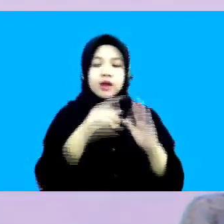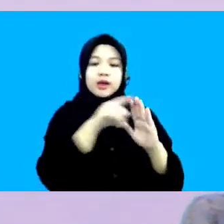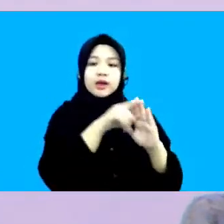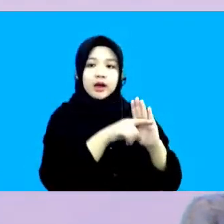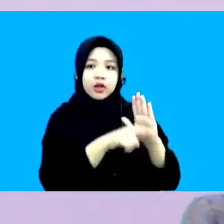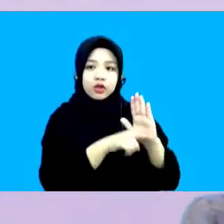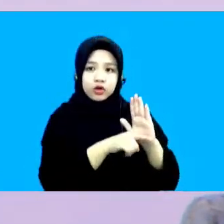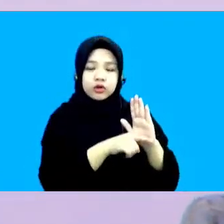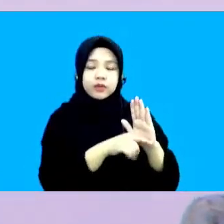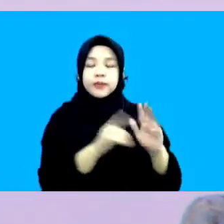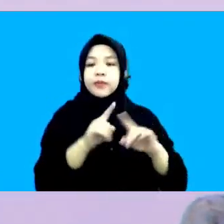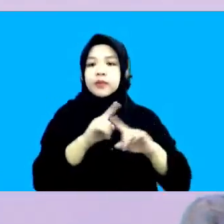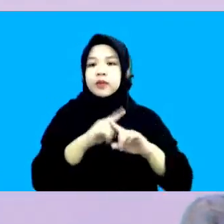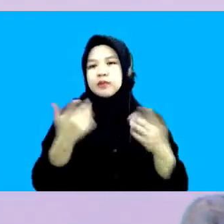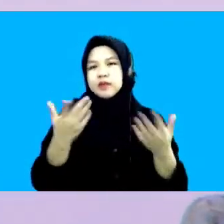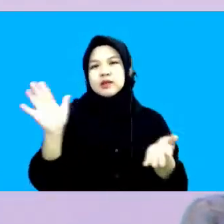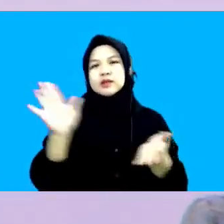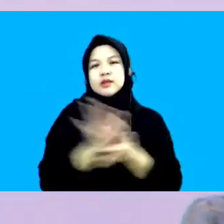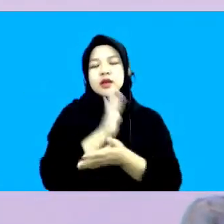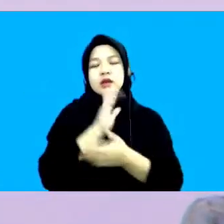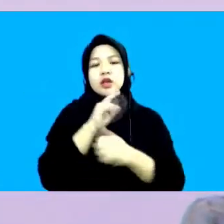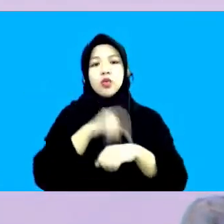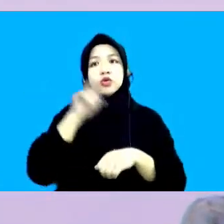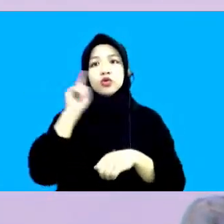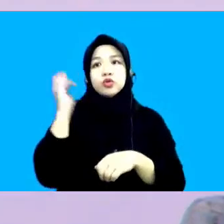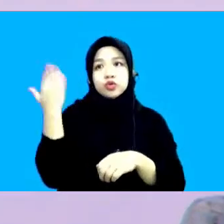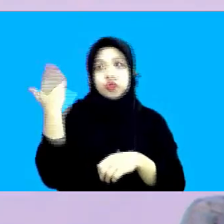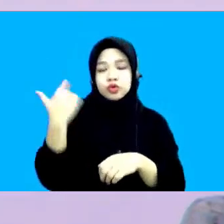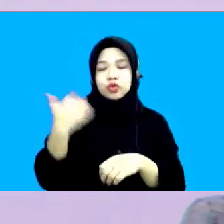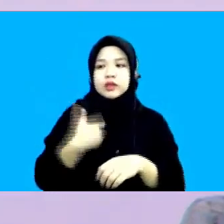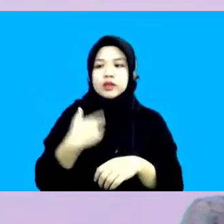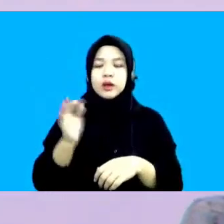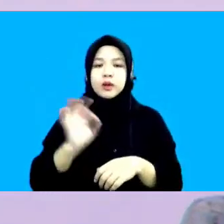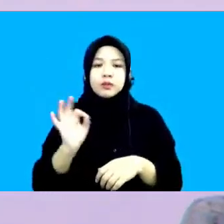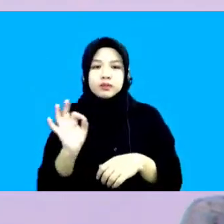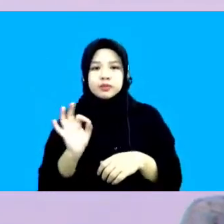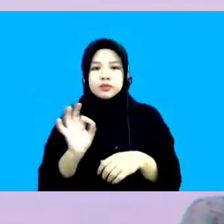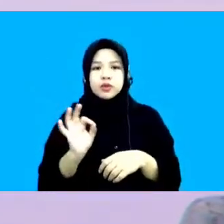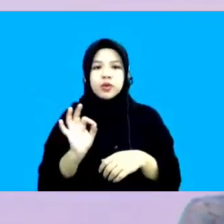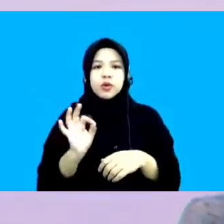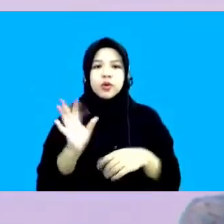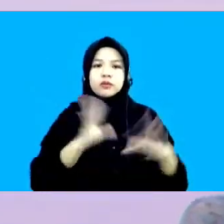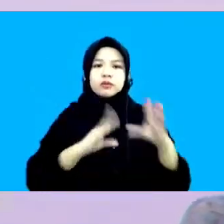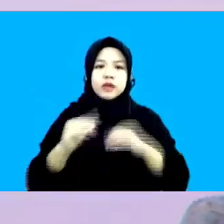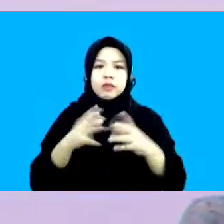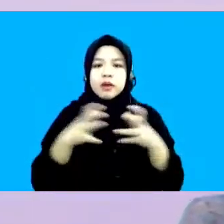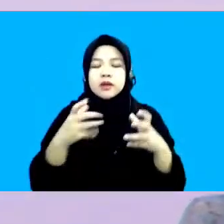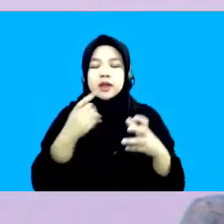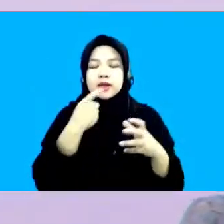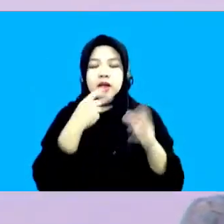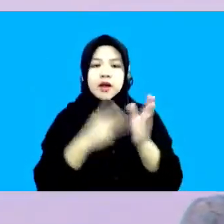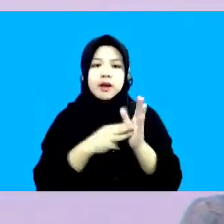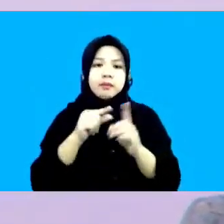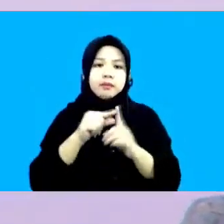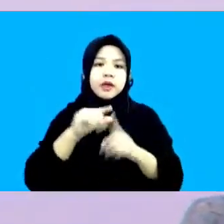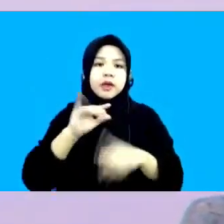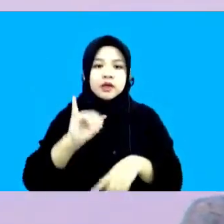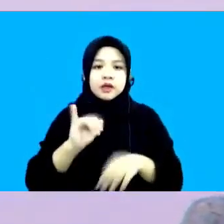from MPI to our T20 at the global level. The second about inequality, and it's quite